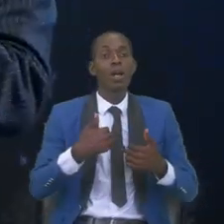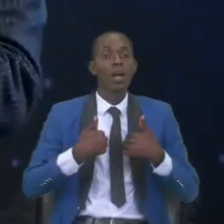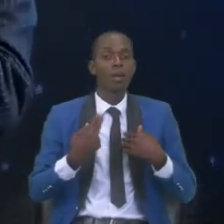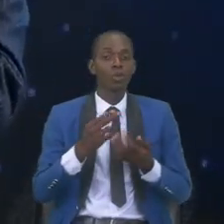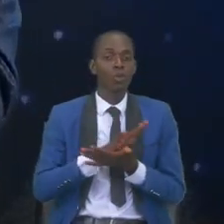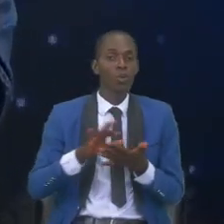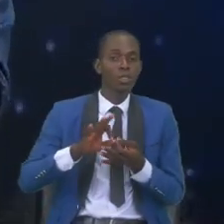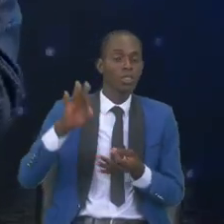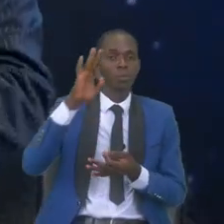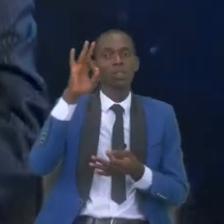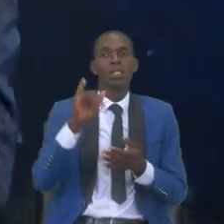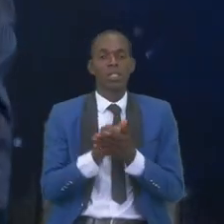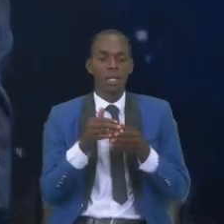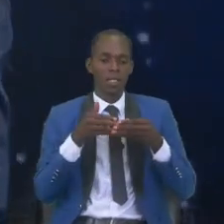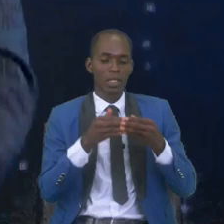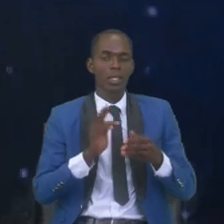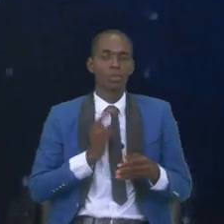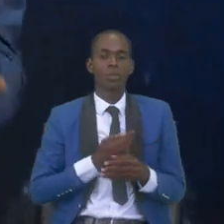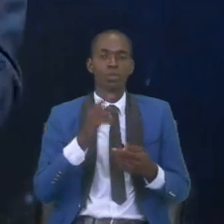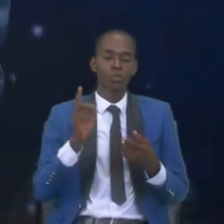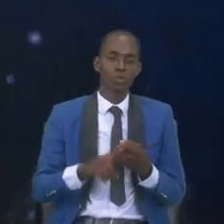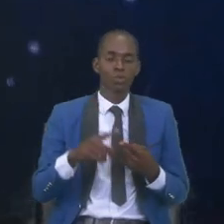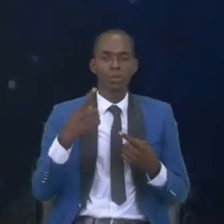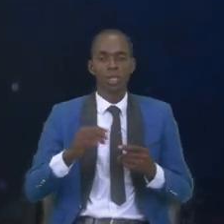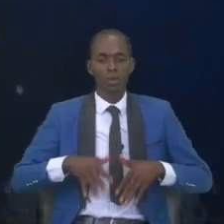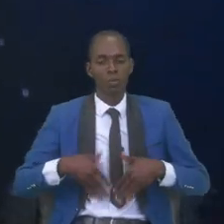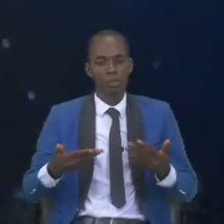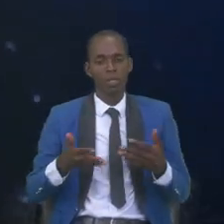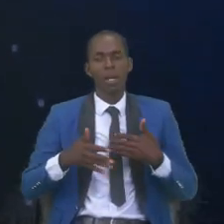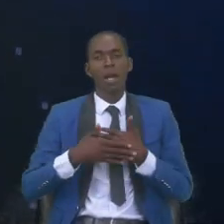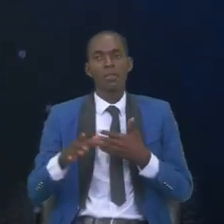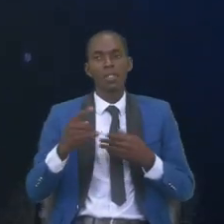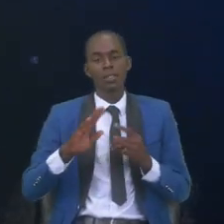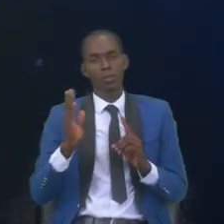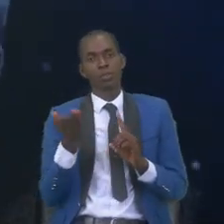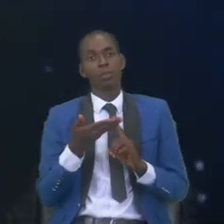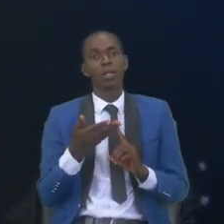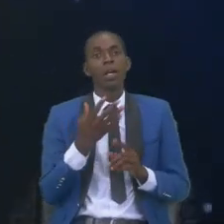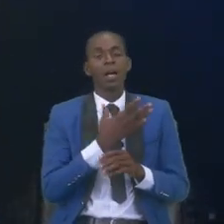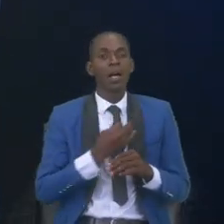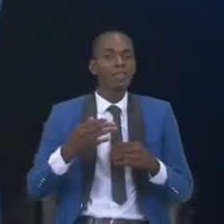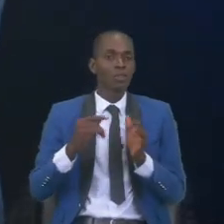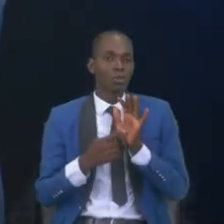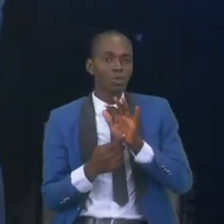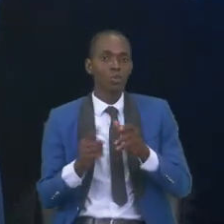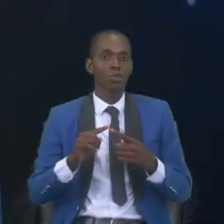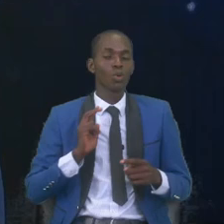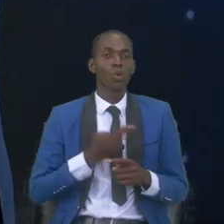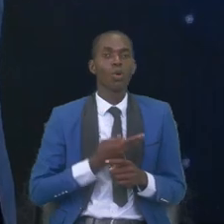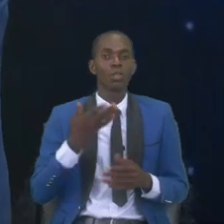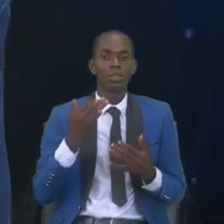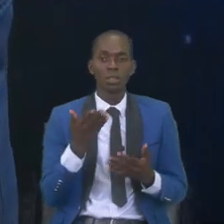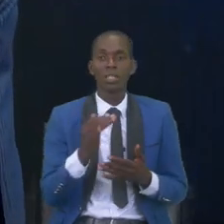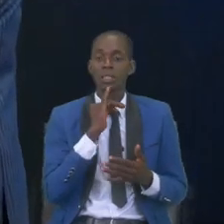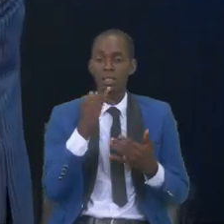true confession after the conviction. And then we have the Holy Ghost that assures us there is now conversion. We